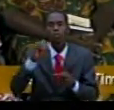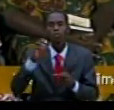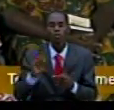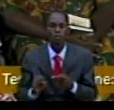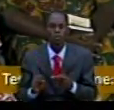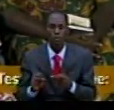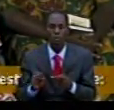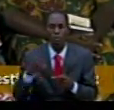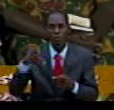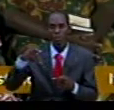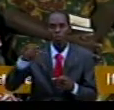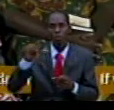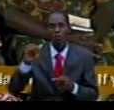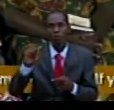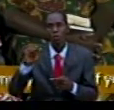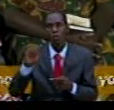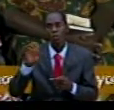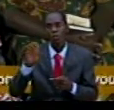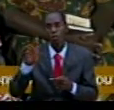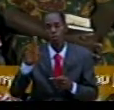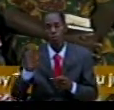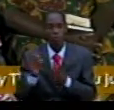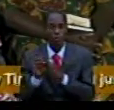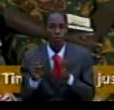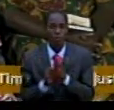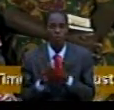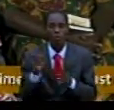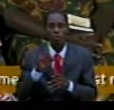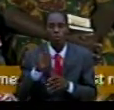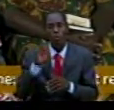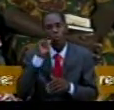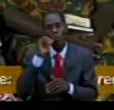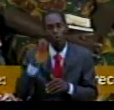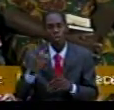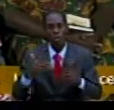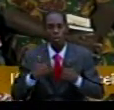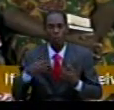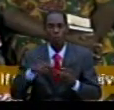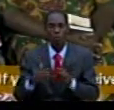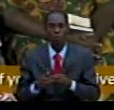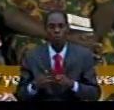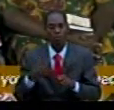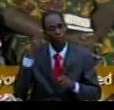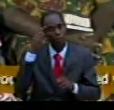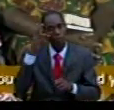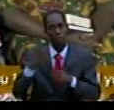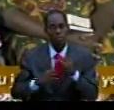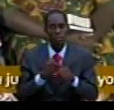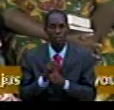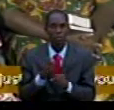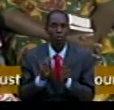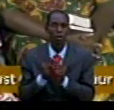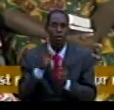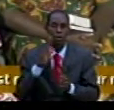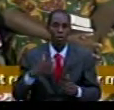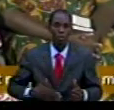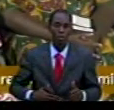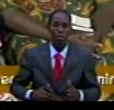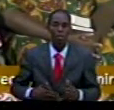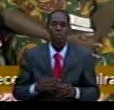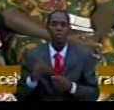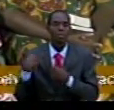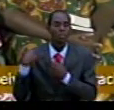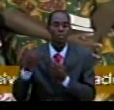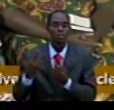been battling with stomach ulcer and asthma for 6 years. But ever since she attended the program